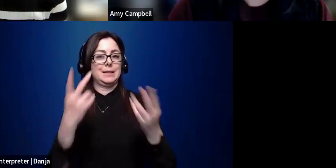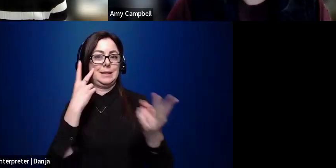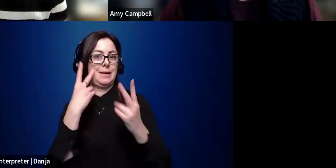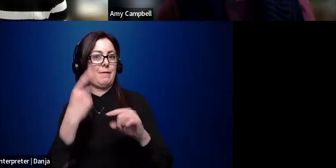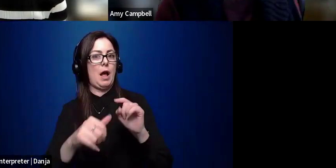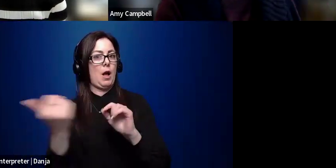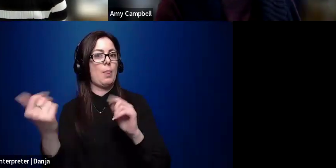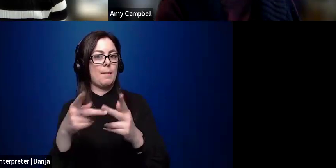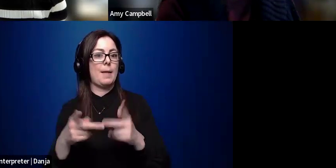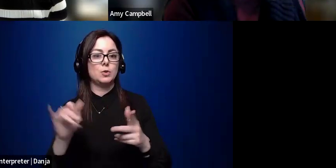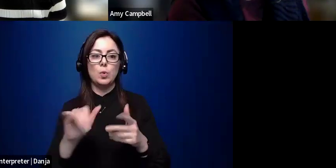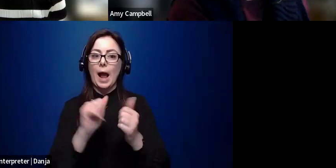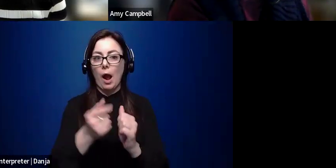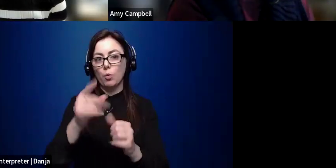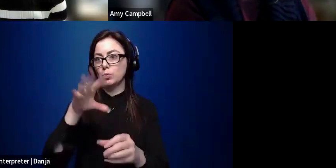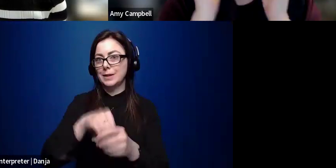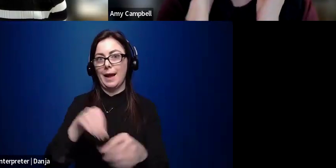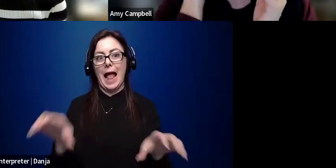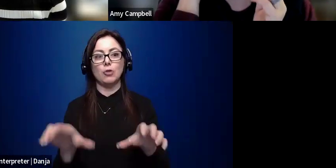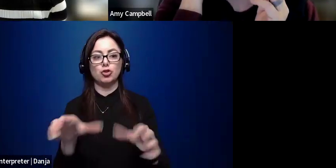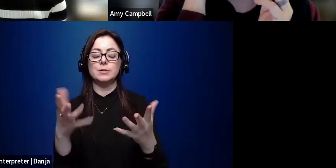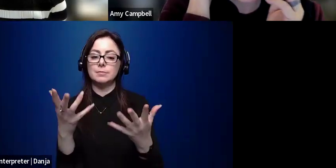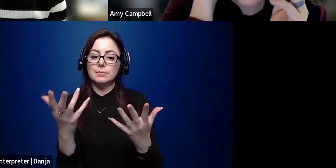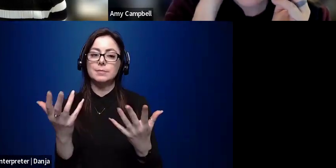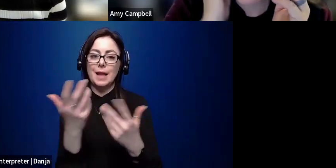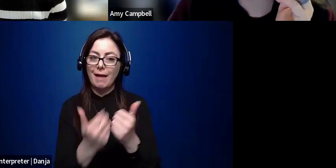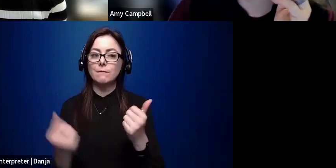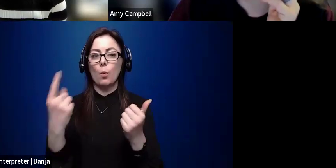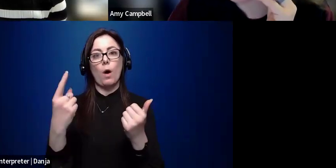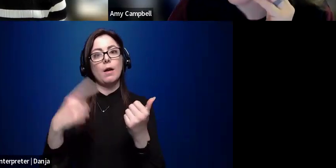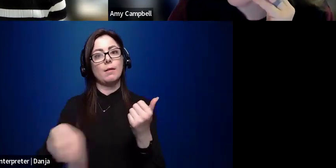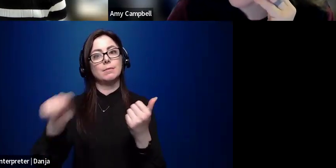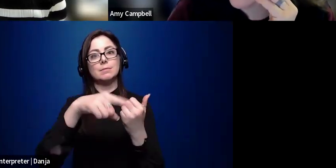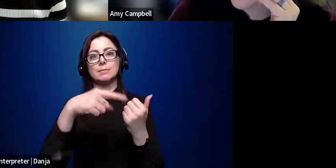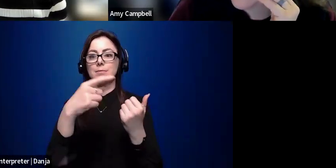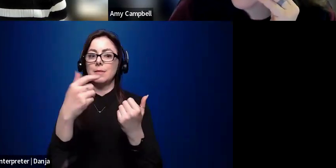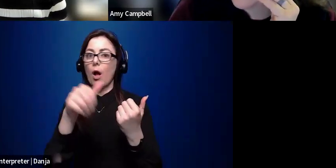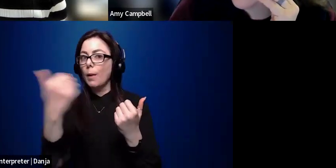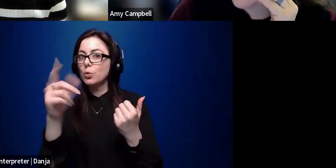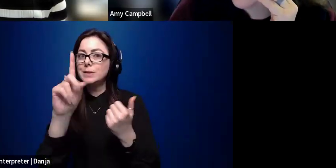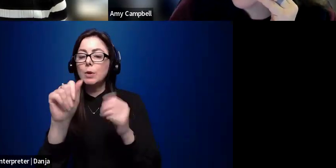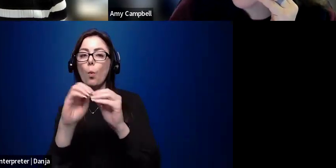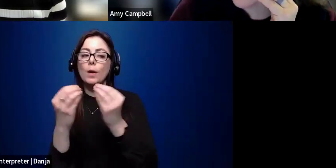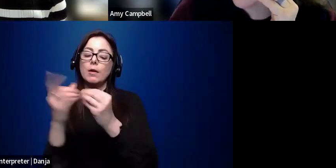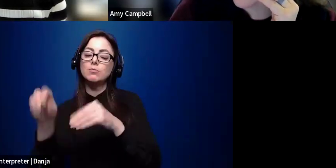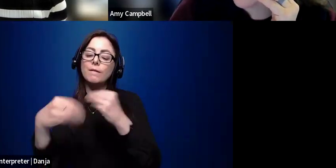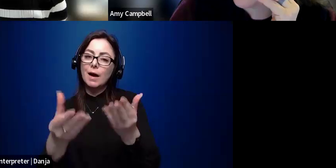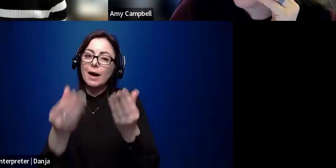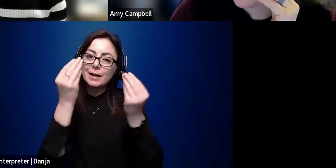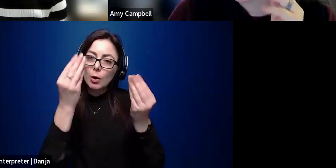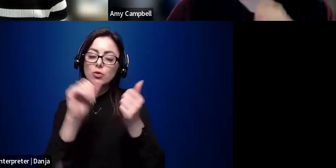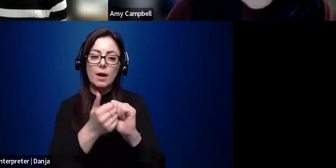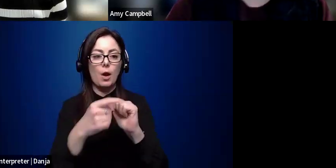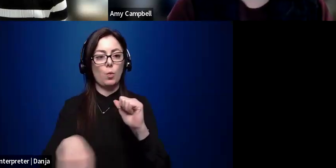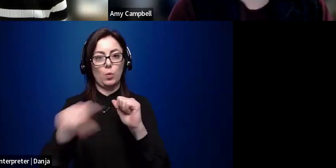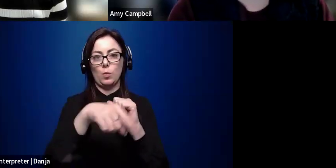great. You know, everybody's kind of coming together on this issue. There's other disability organizations that are providing information in ways that you